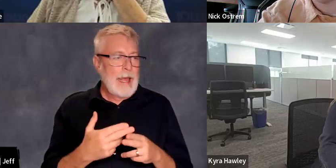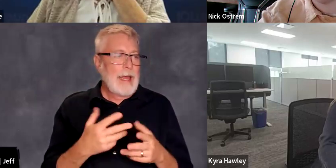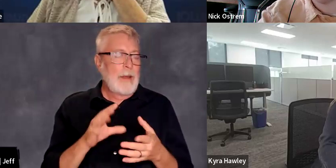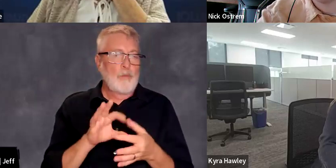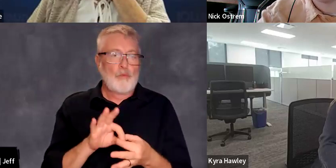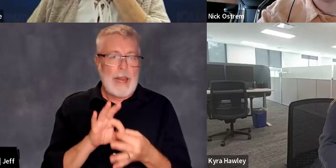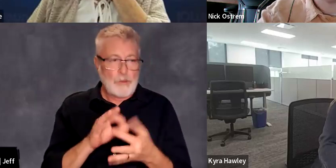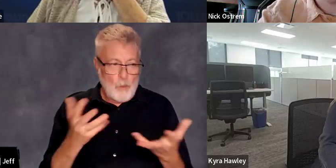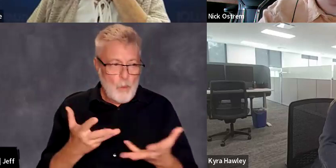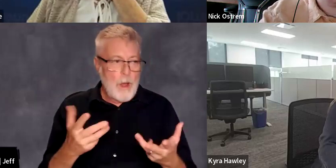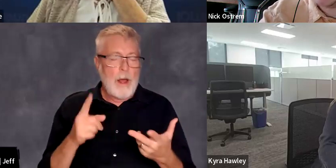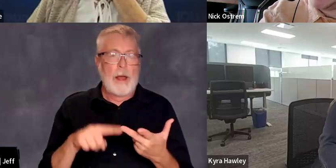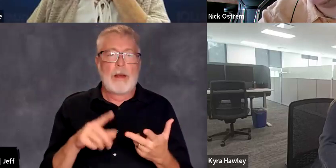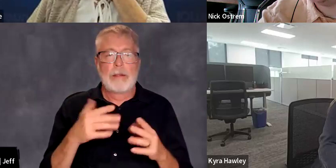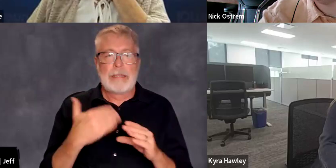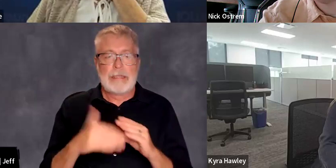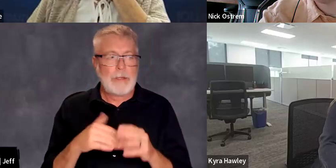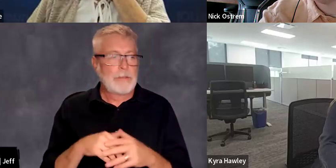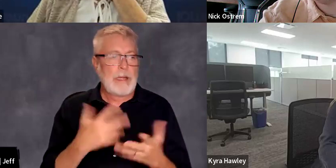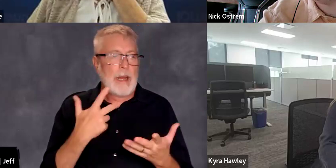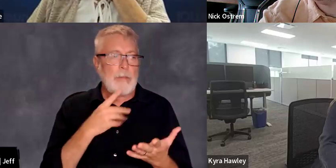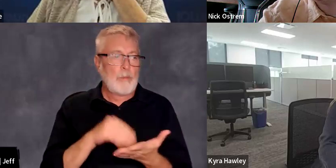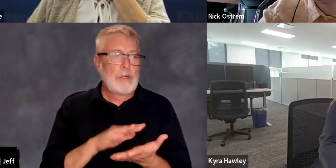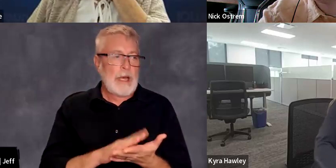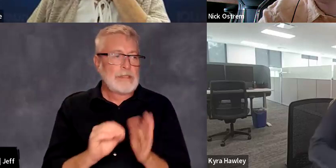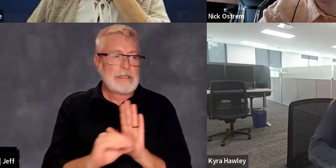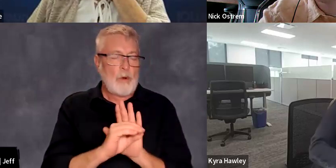uh, but I'm just going to go ahead and leave it 0.